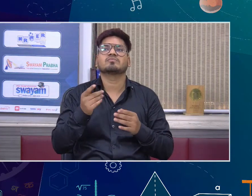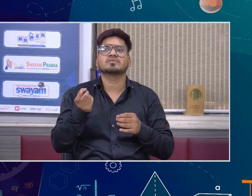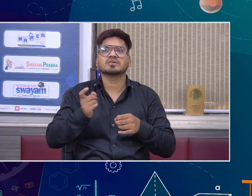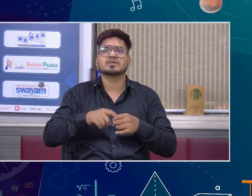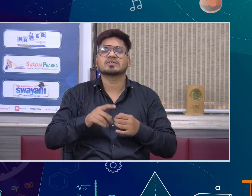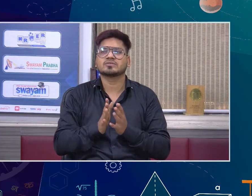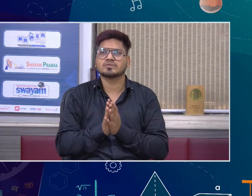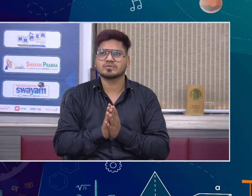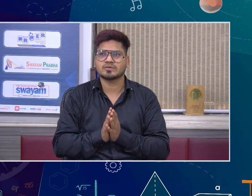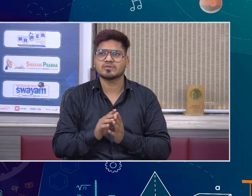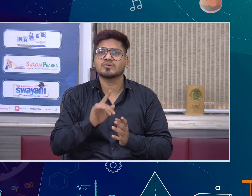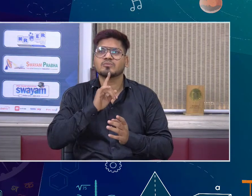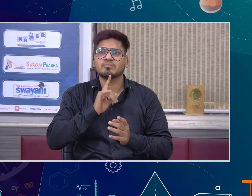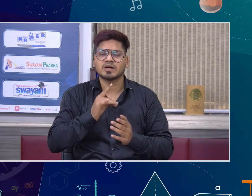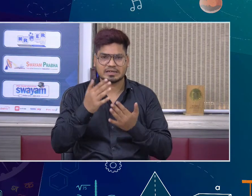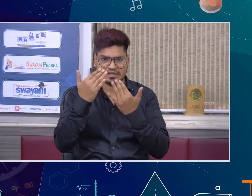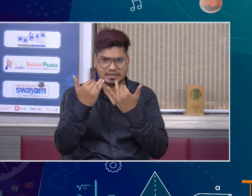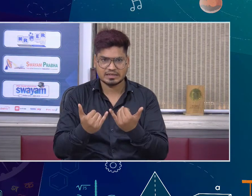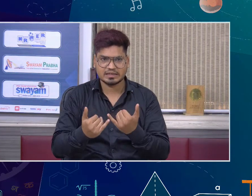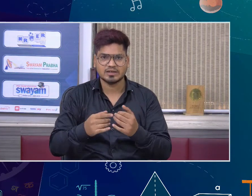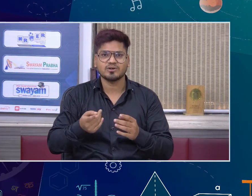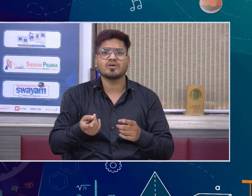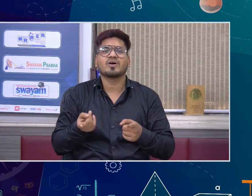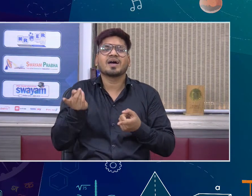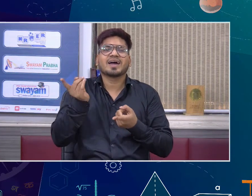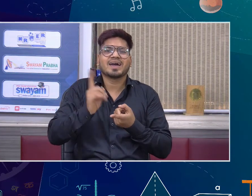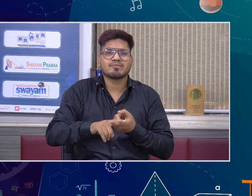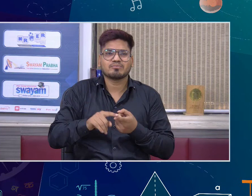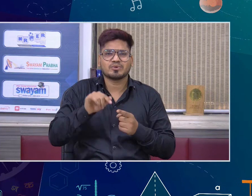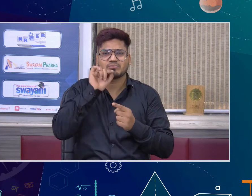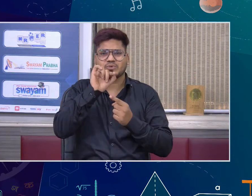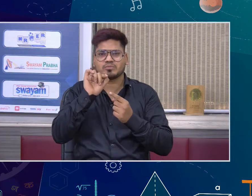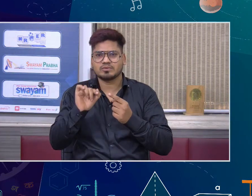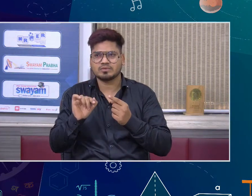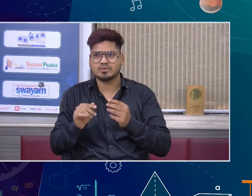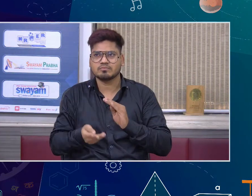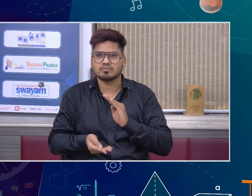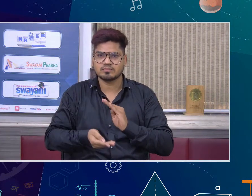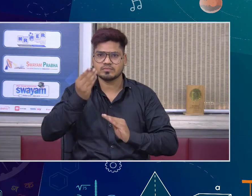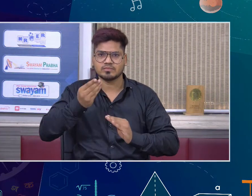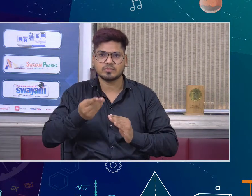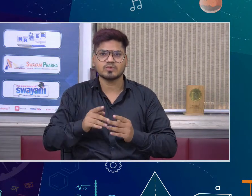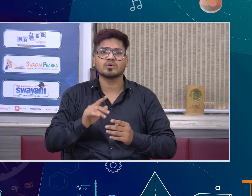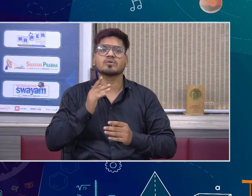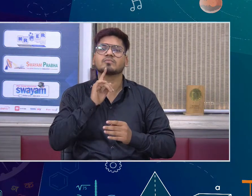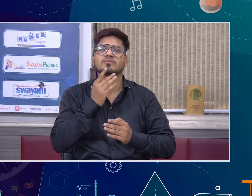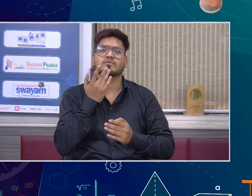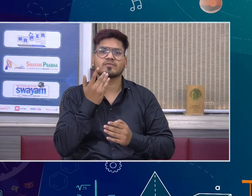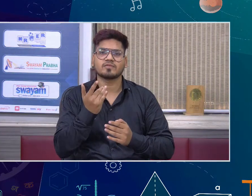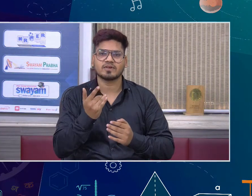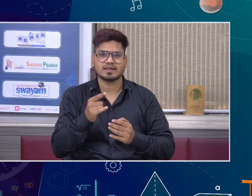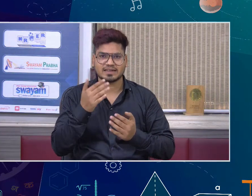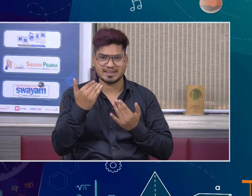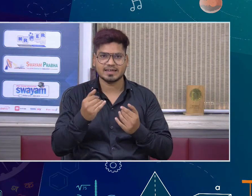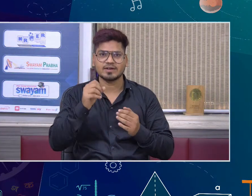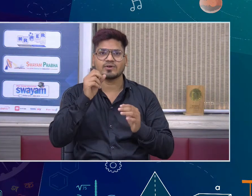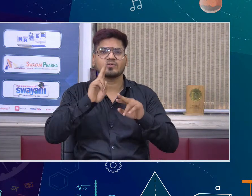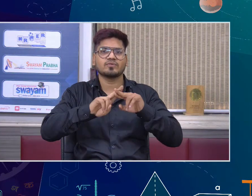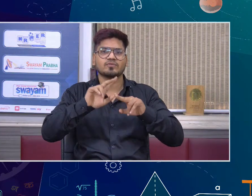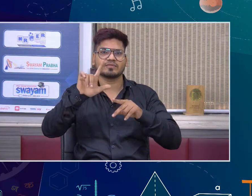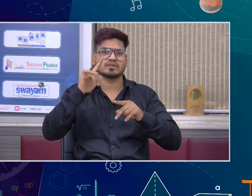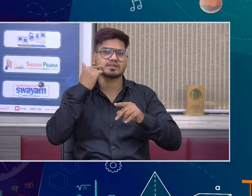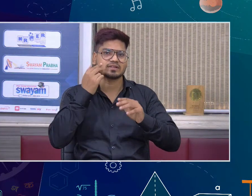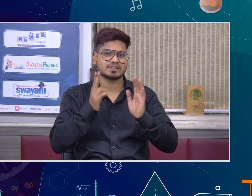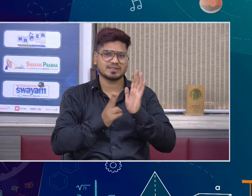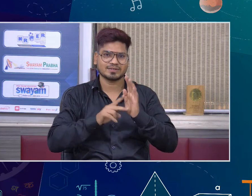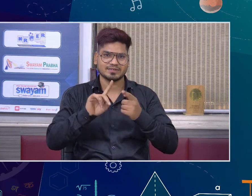students. But that is what is happening exactly. So, but what is happening in offline setup, in